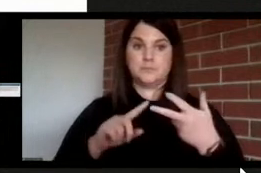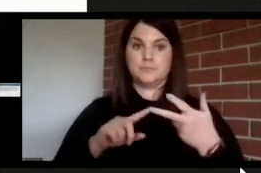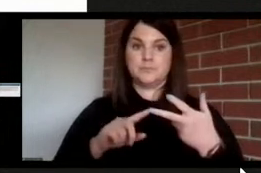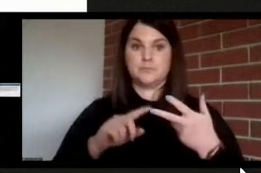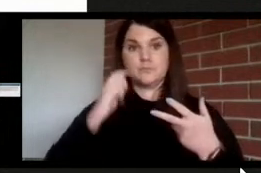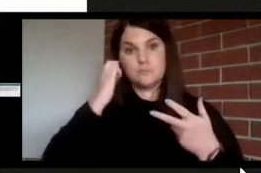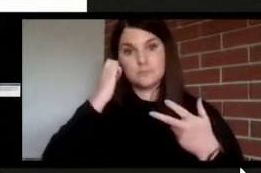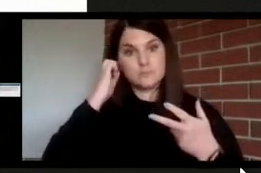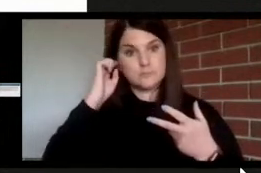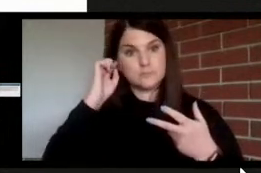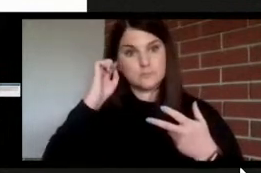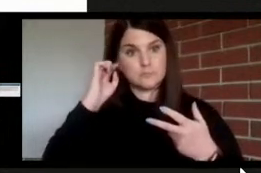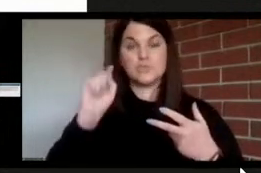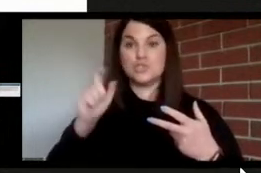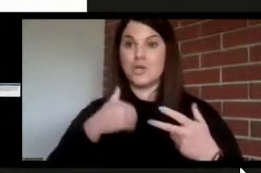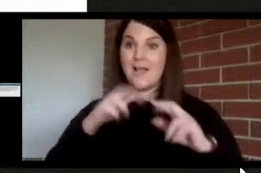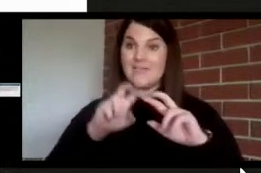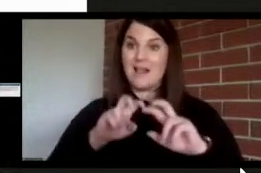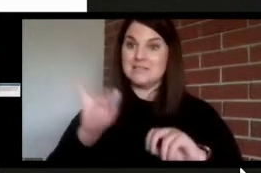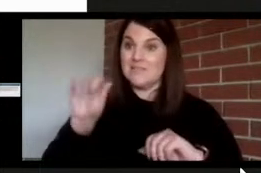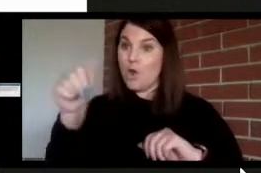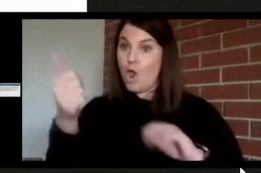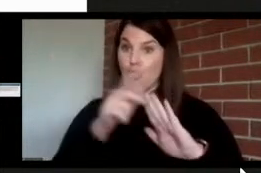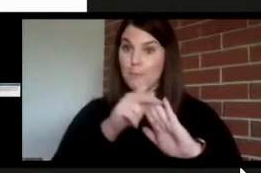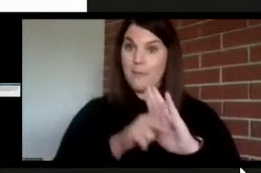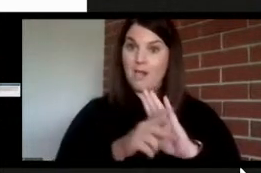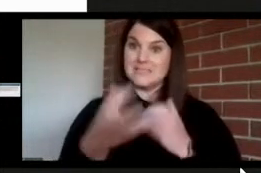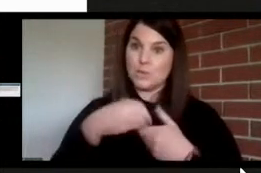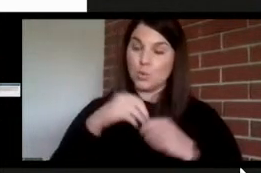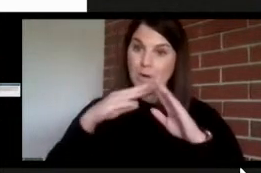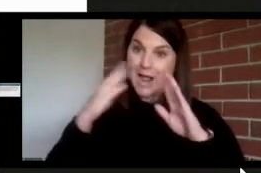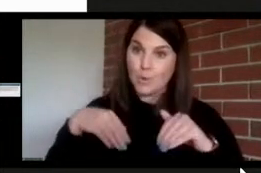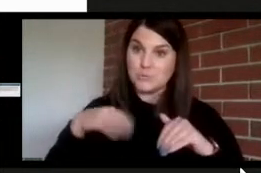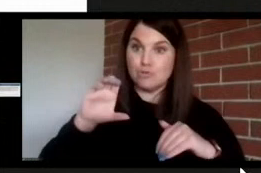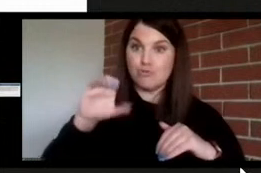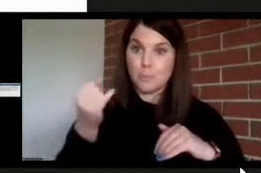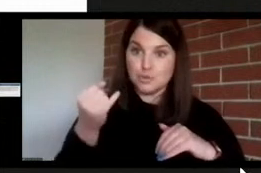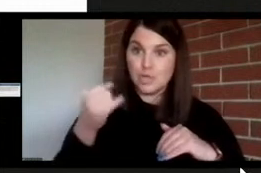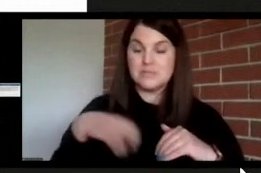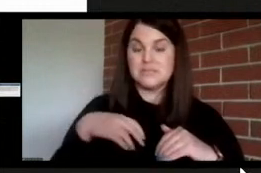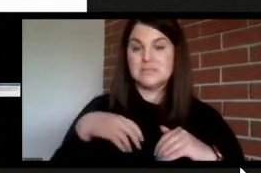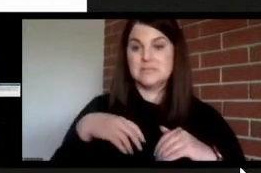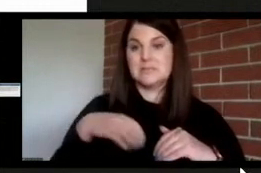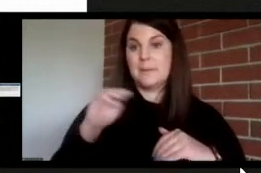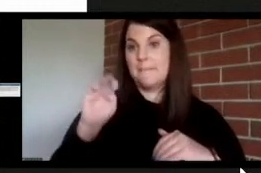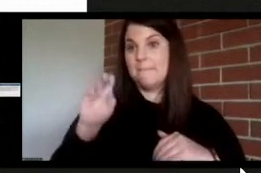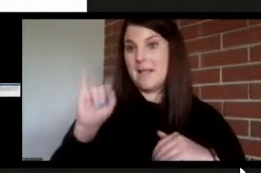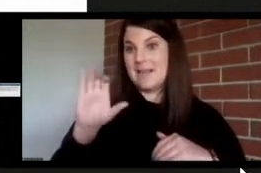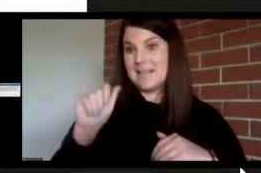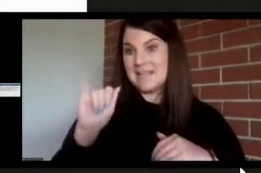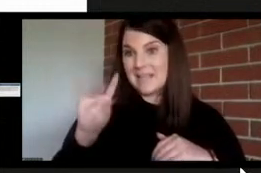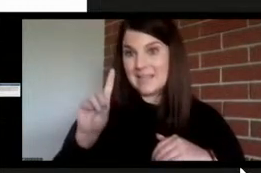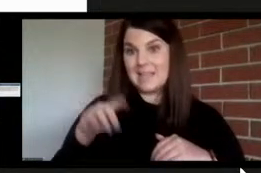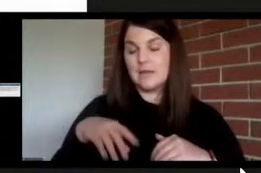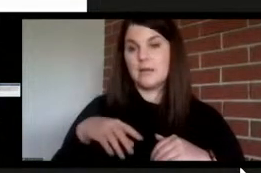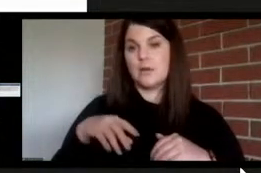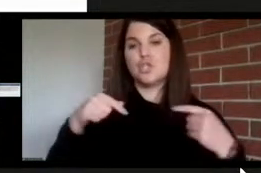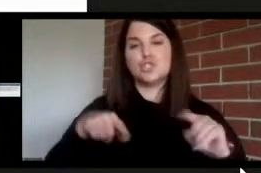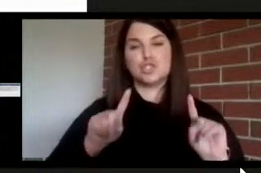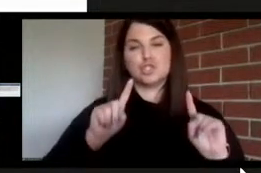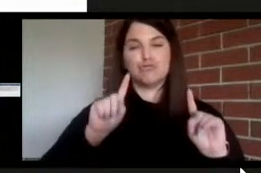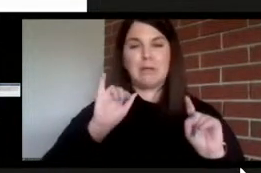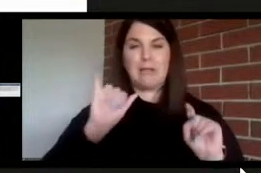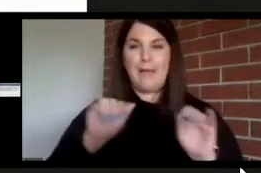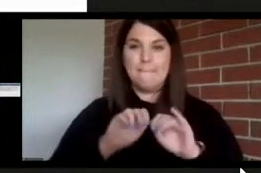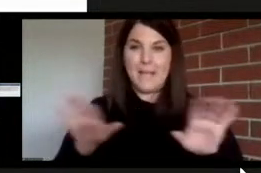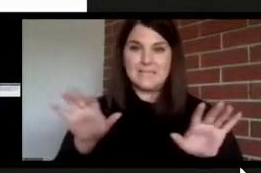be an analysis of other policies that involved housing, criminal justice, Medicaid, and there are many others during this pandemic, so we can